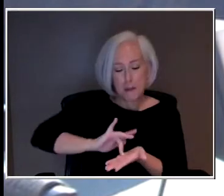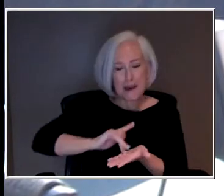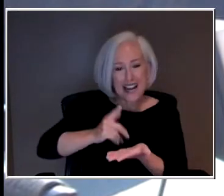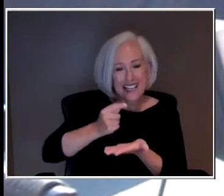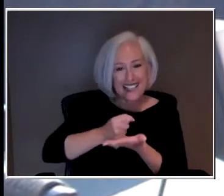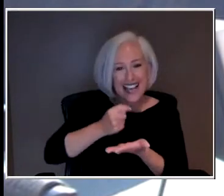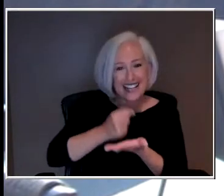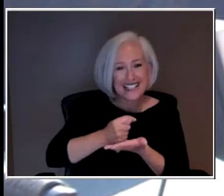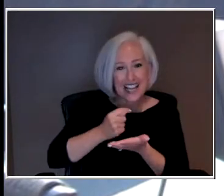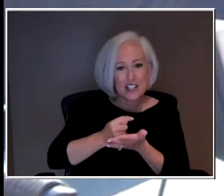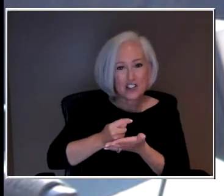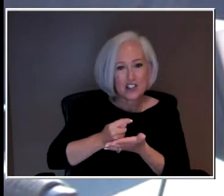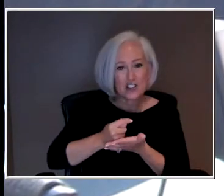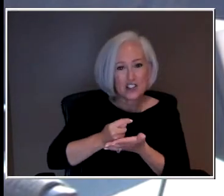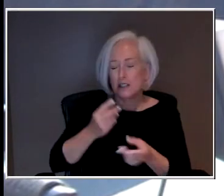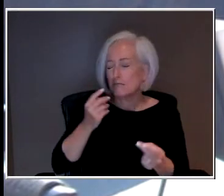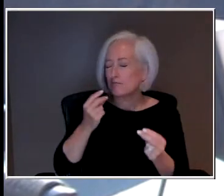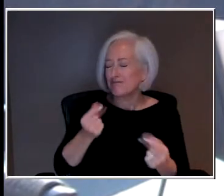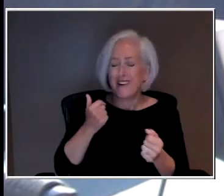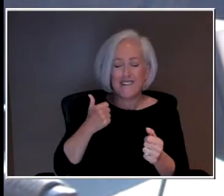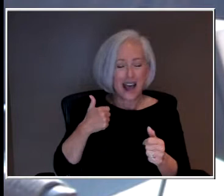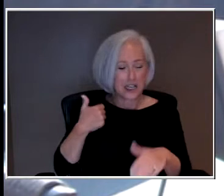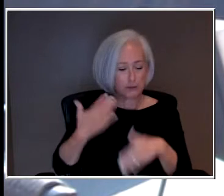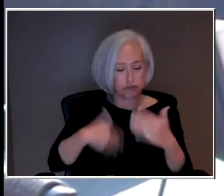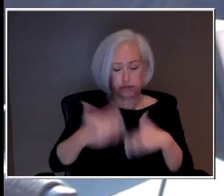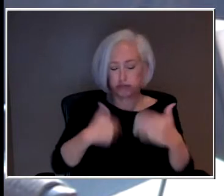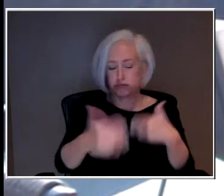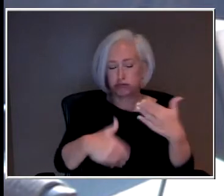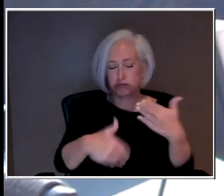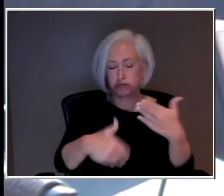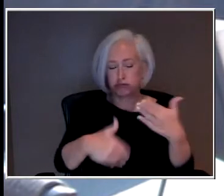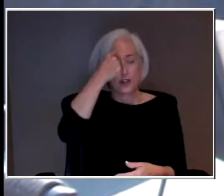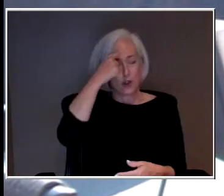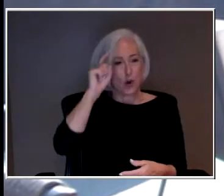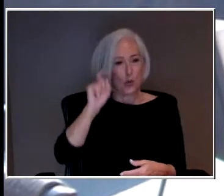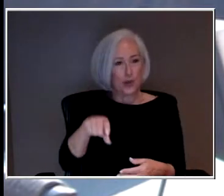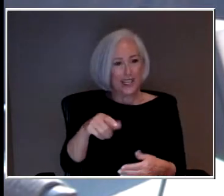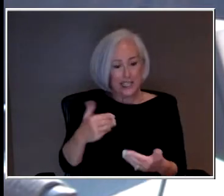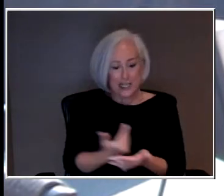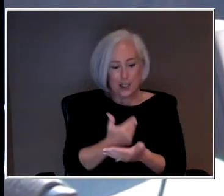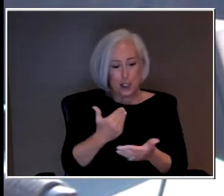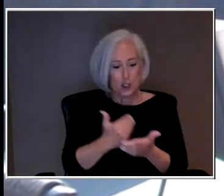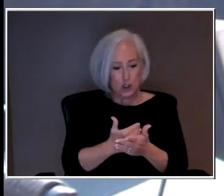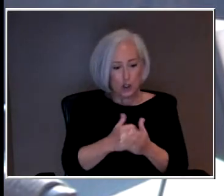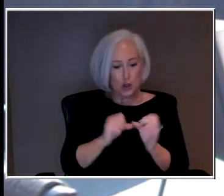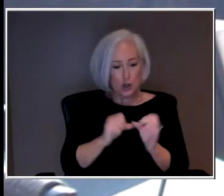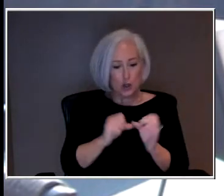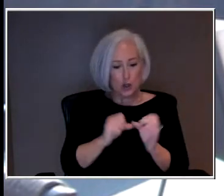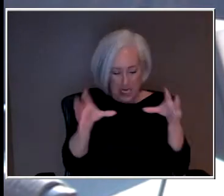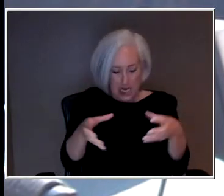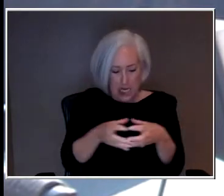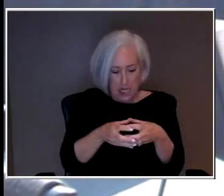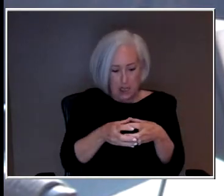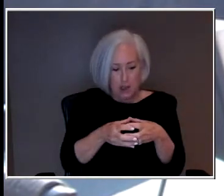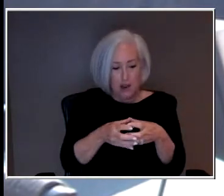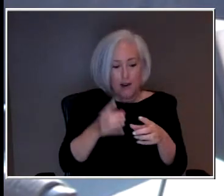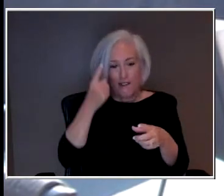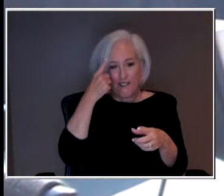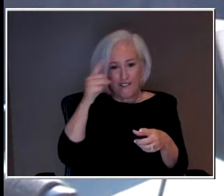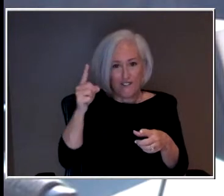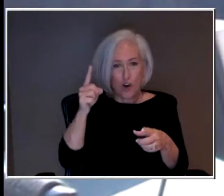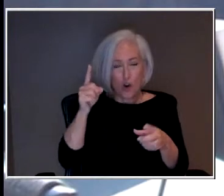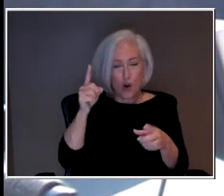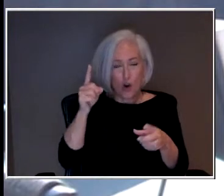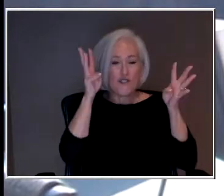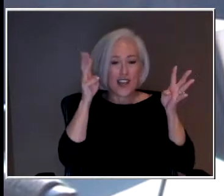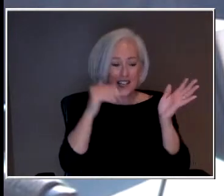so fast that we really thought that there needed to be a new society of kind of innovative physicians and